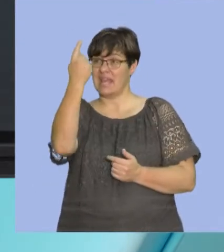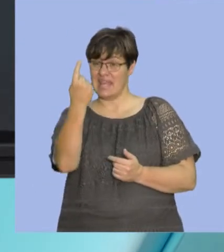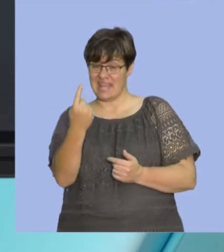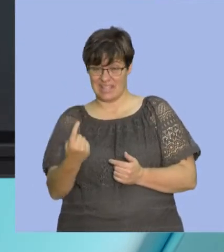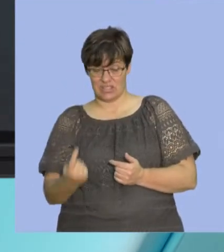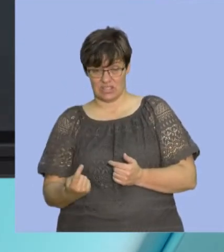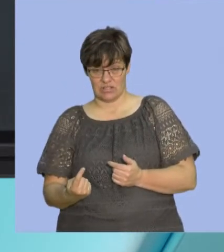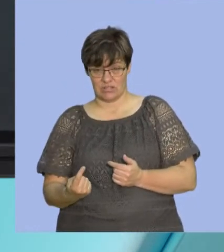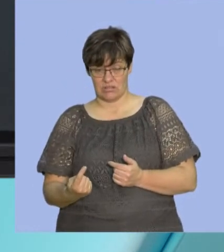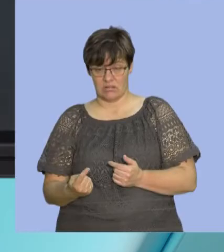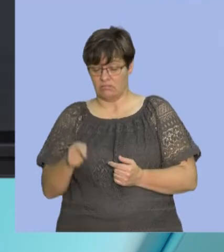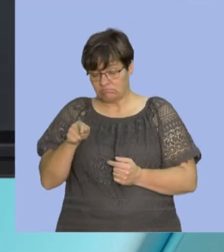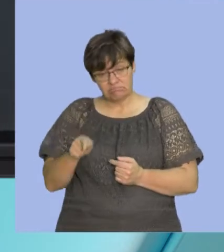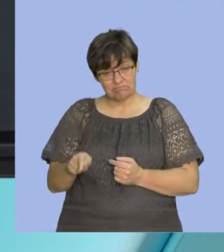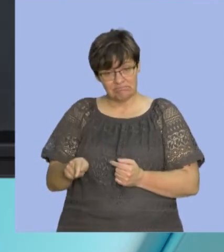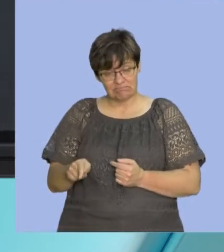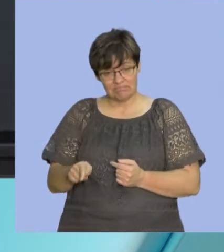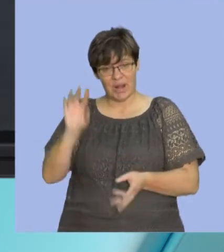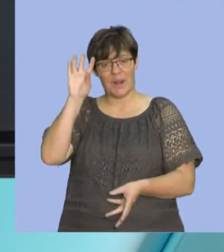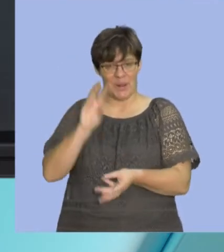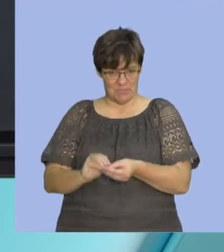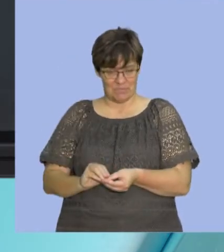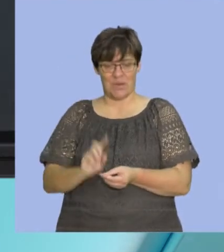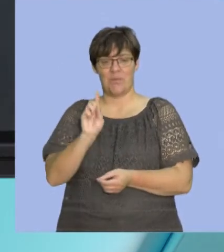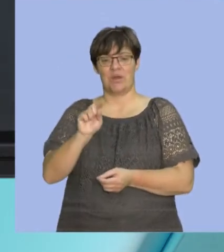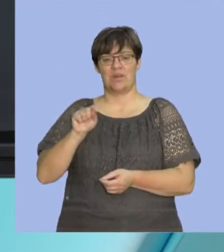creditor, I should get a total of